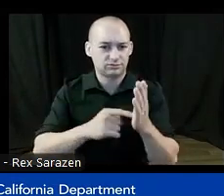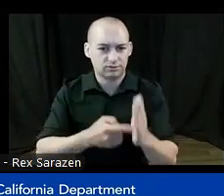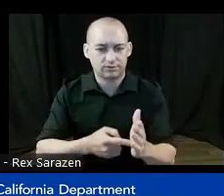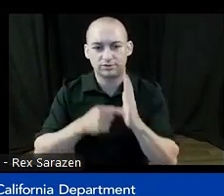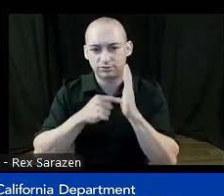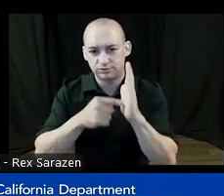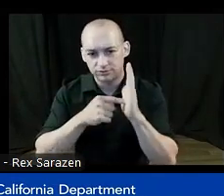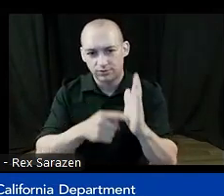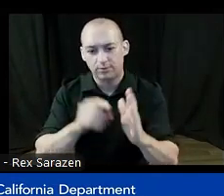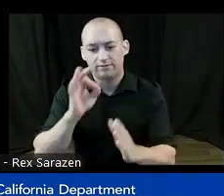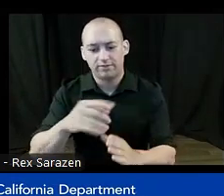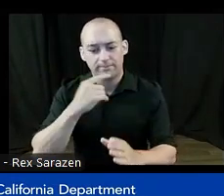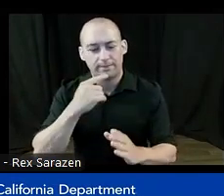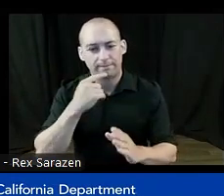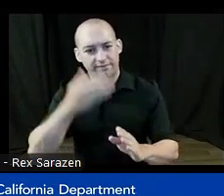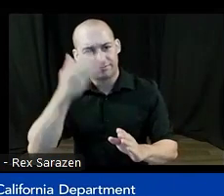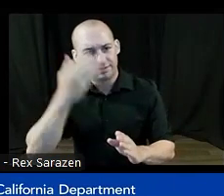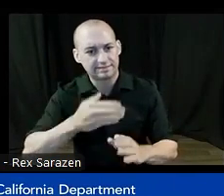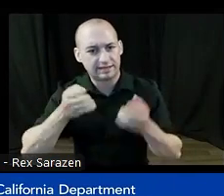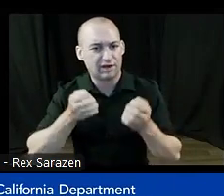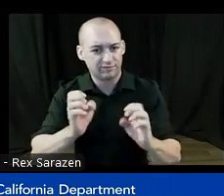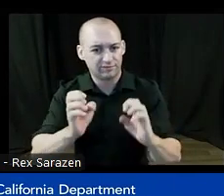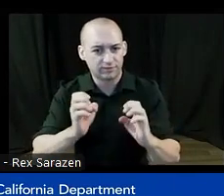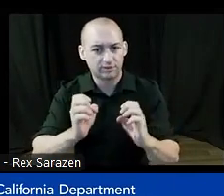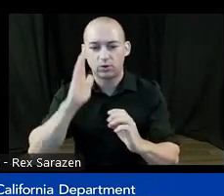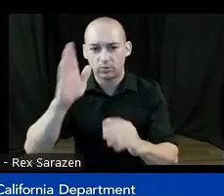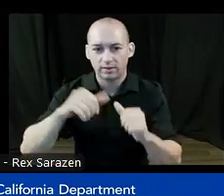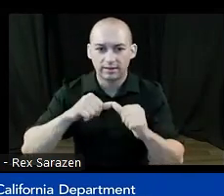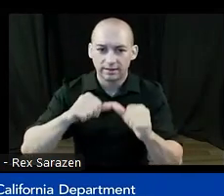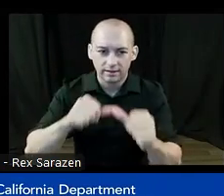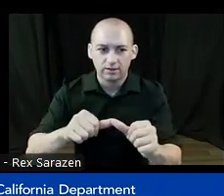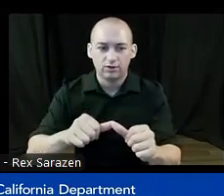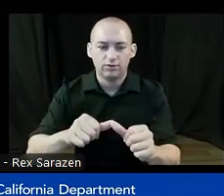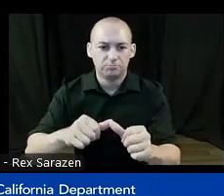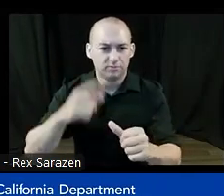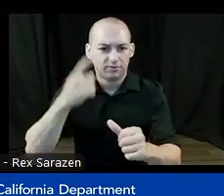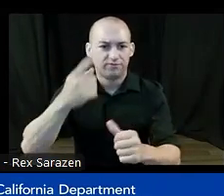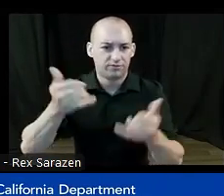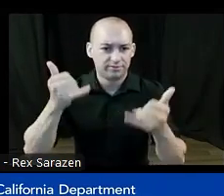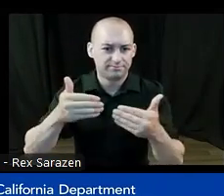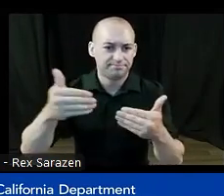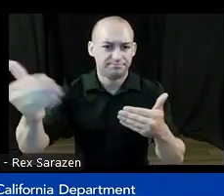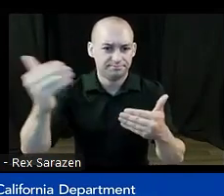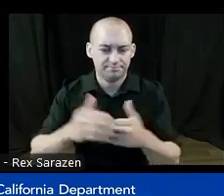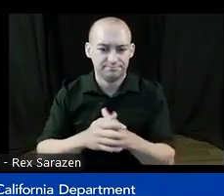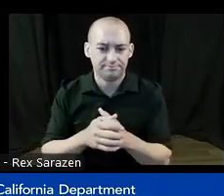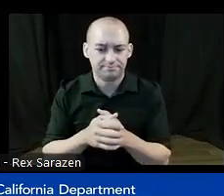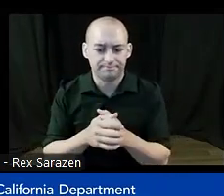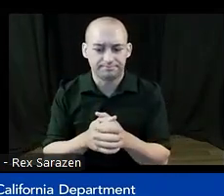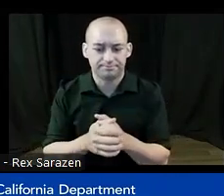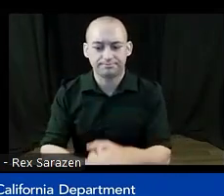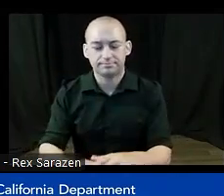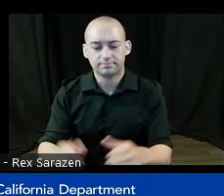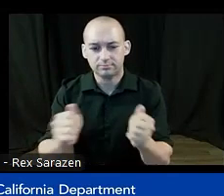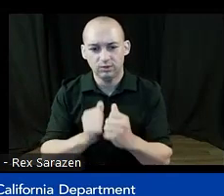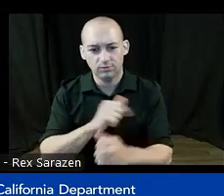public-facing efforts that will continue for the foreseeable future with all of you and others as we